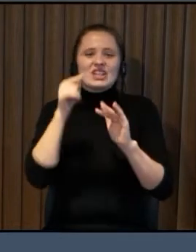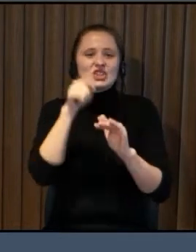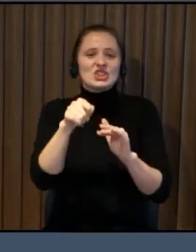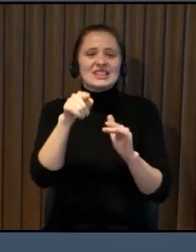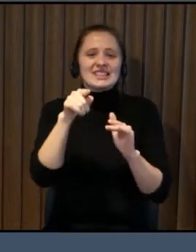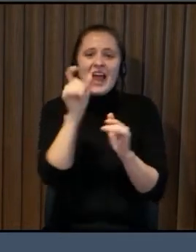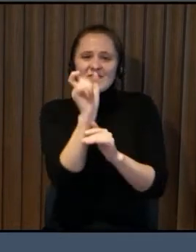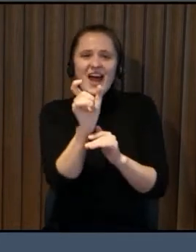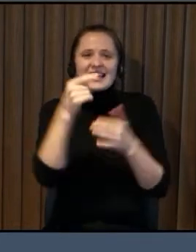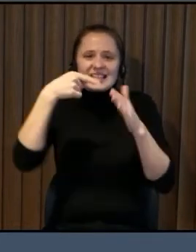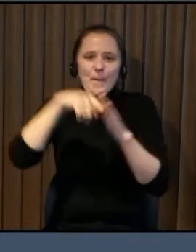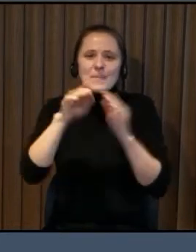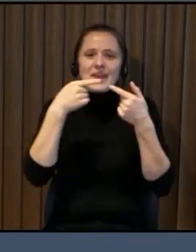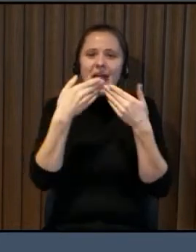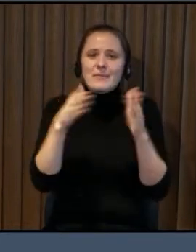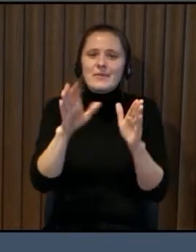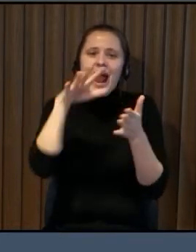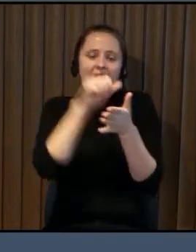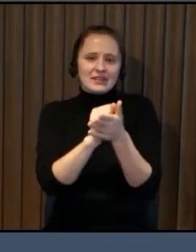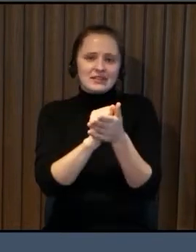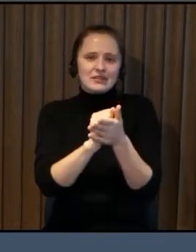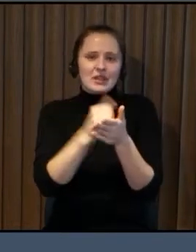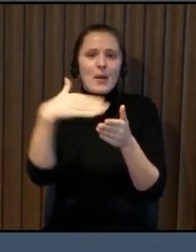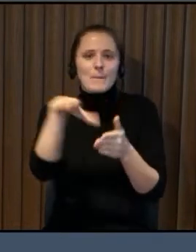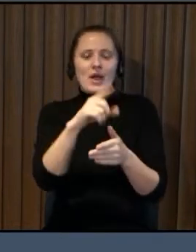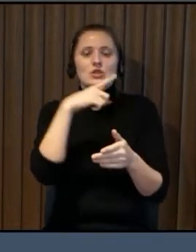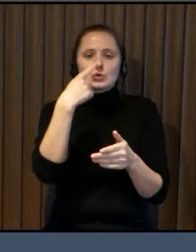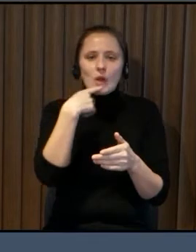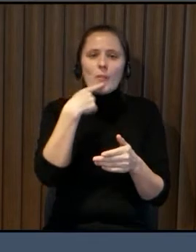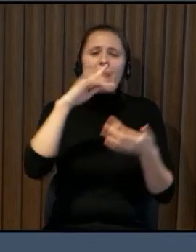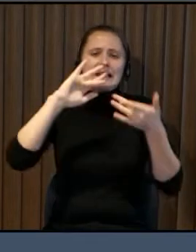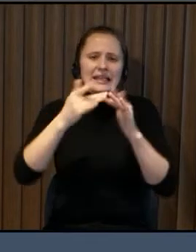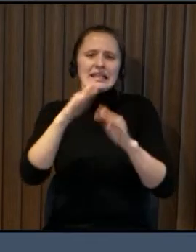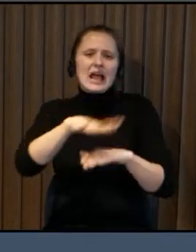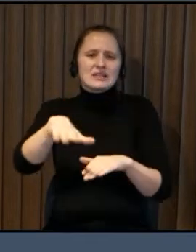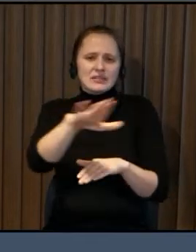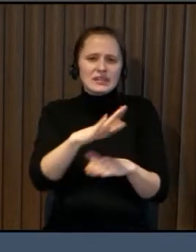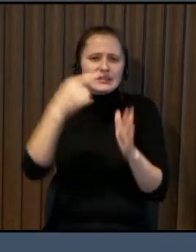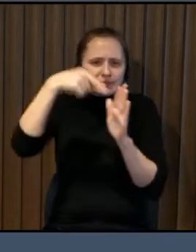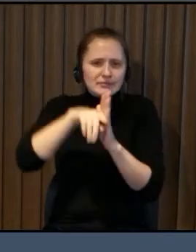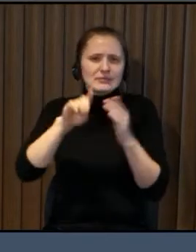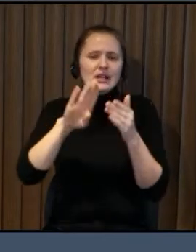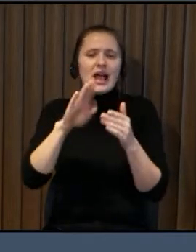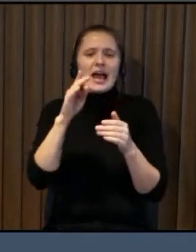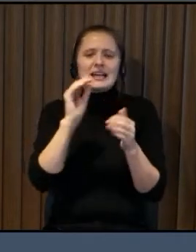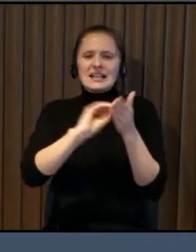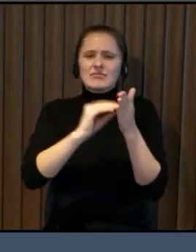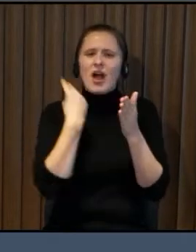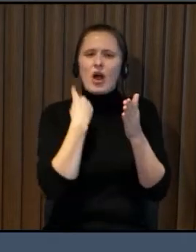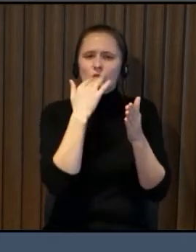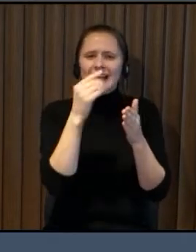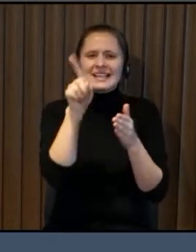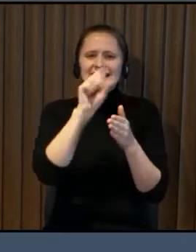digital environment, this term is already taken, and so we speak about digital